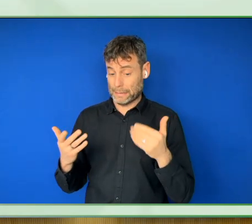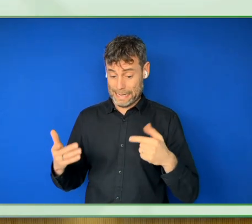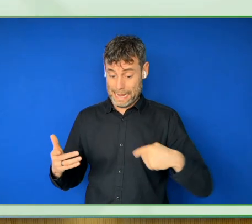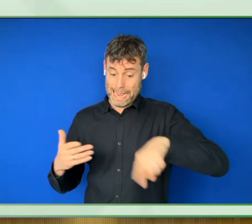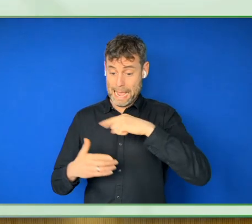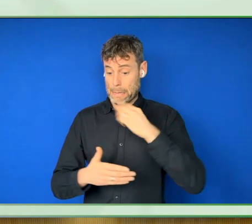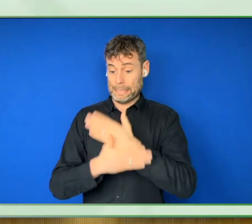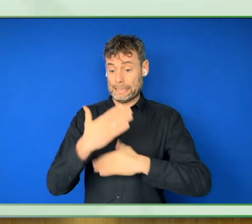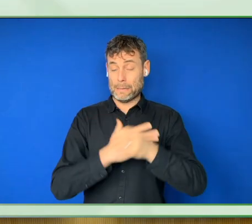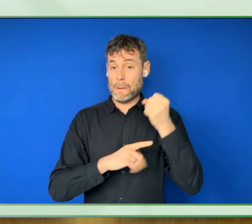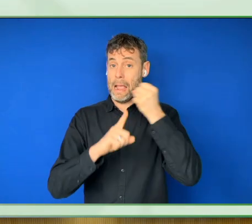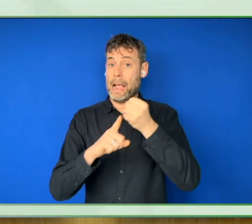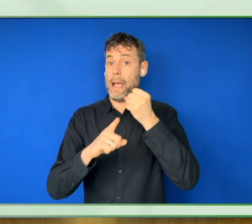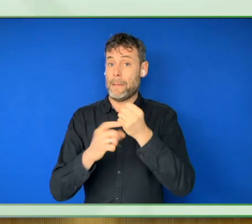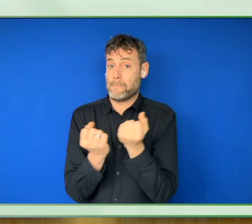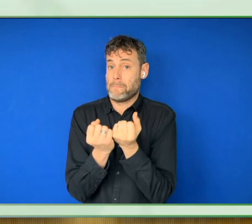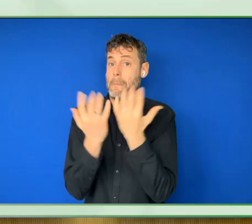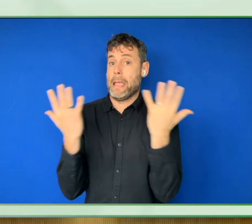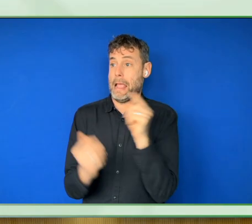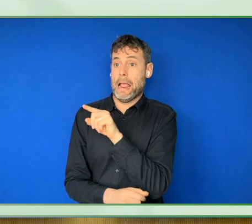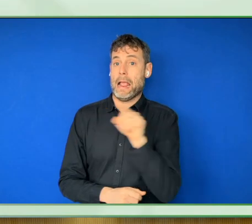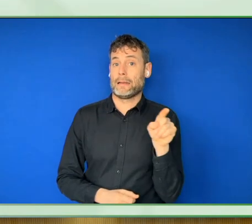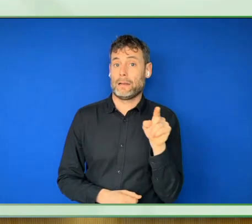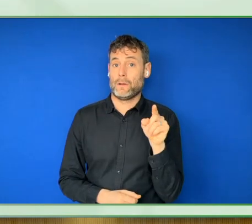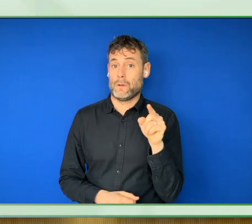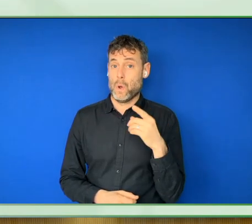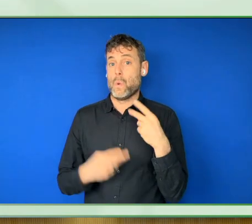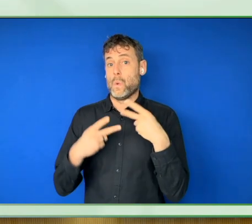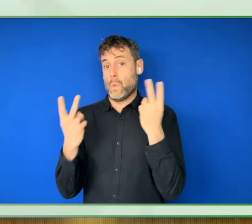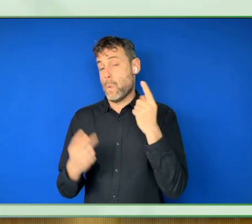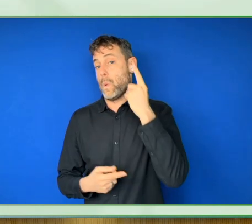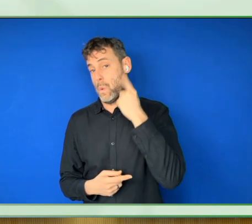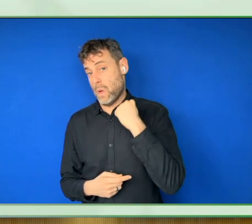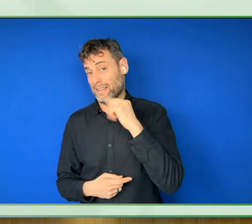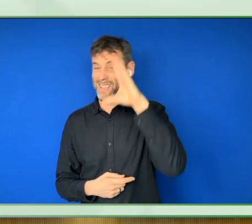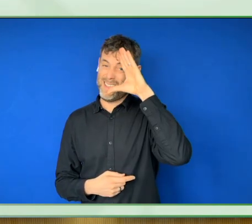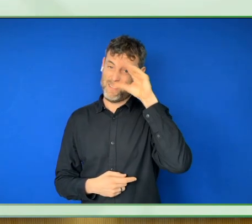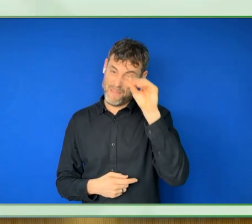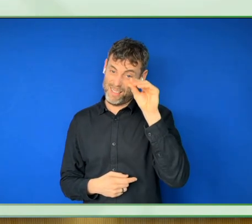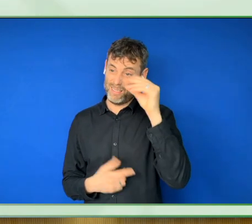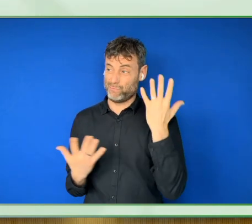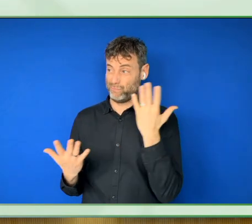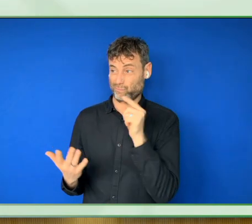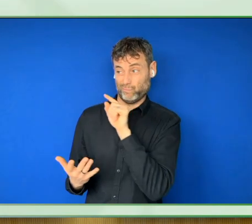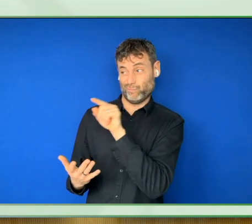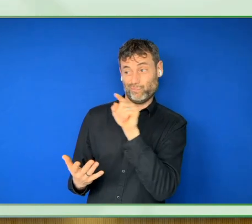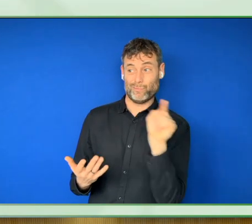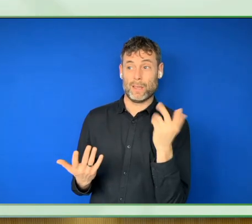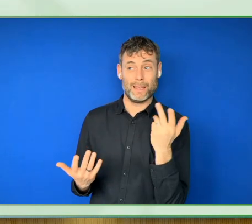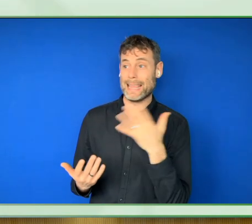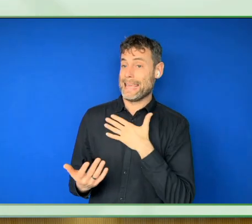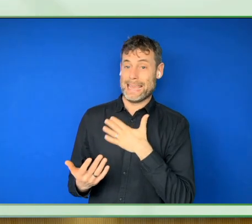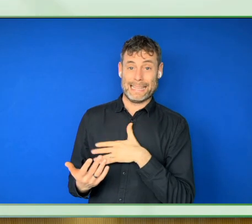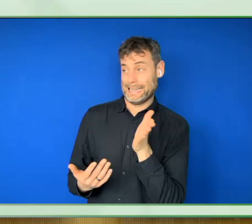the diversity of our own leadership for the inclusion across the board of human rights. We need more individuals of color